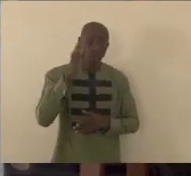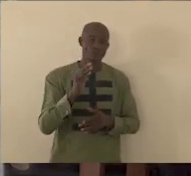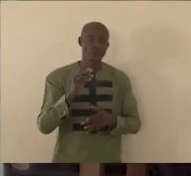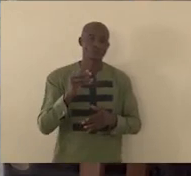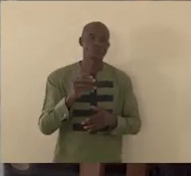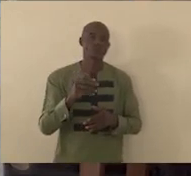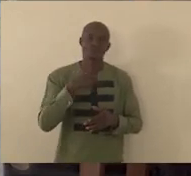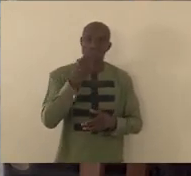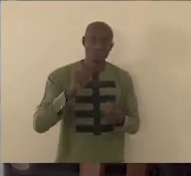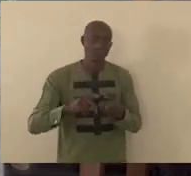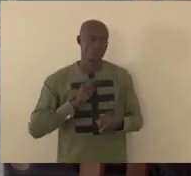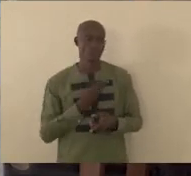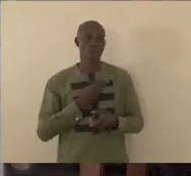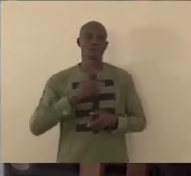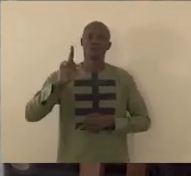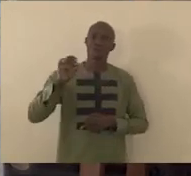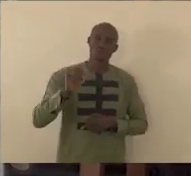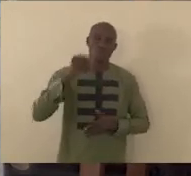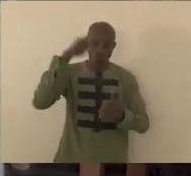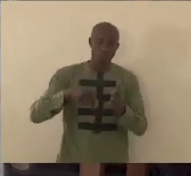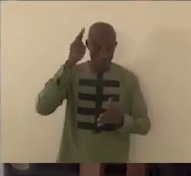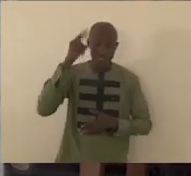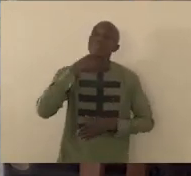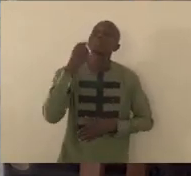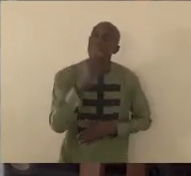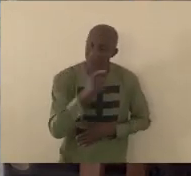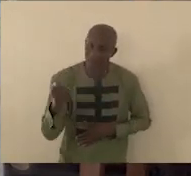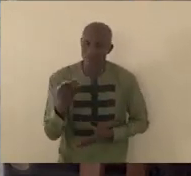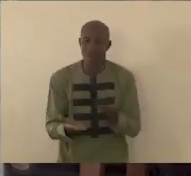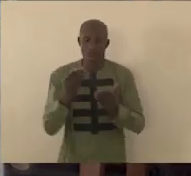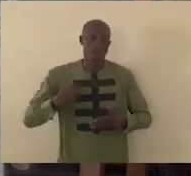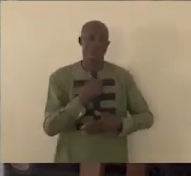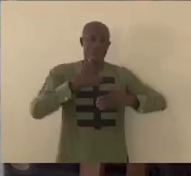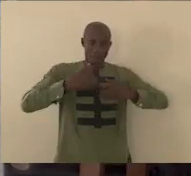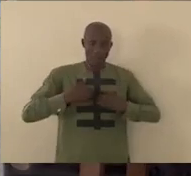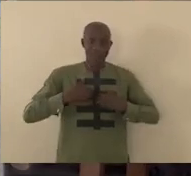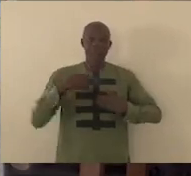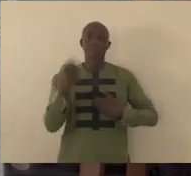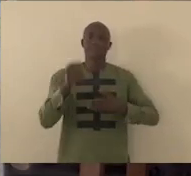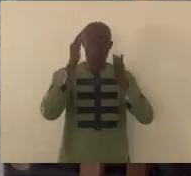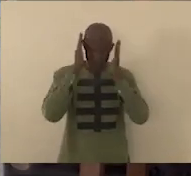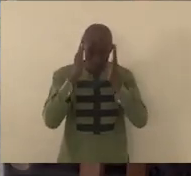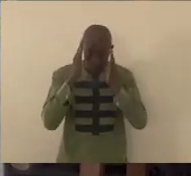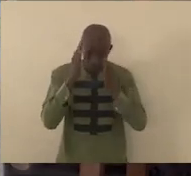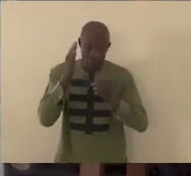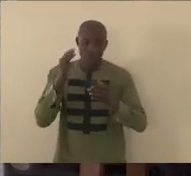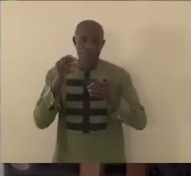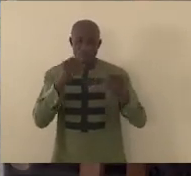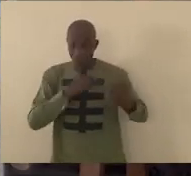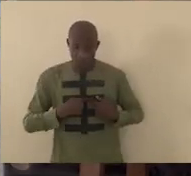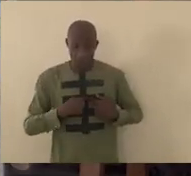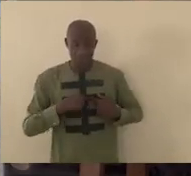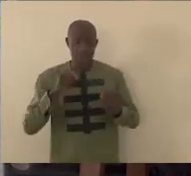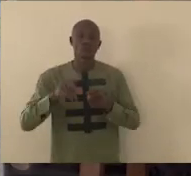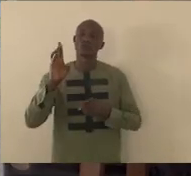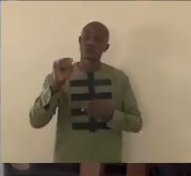to us and say, do whatever he tells you. May we have the attention of mind to do whatever